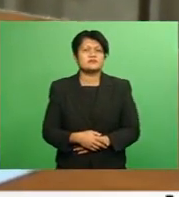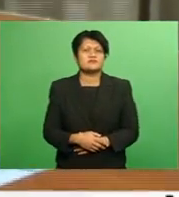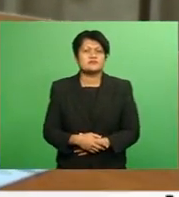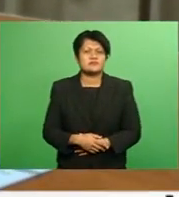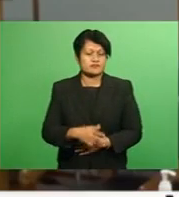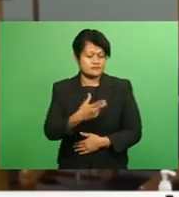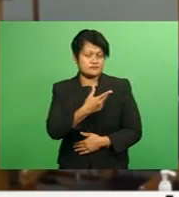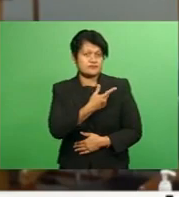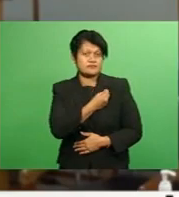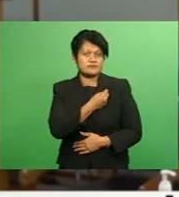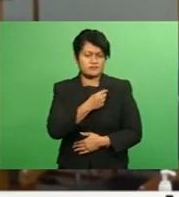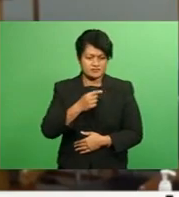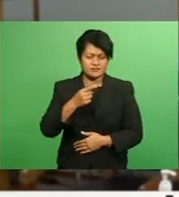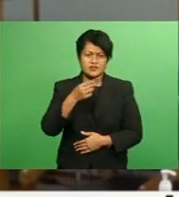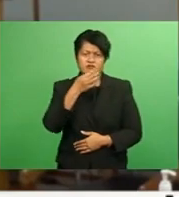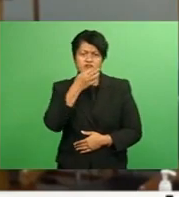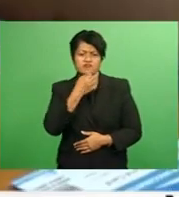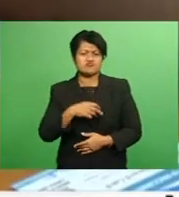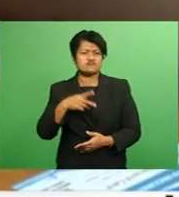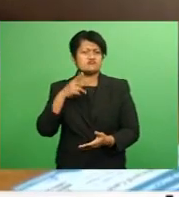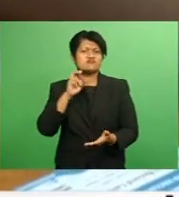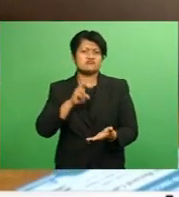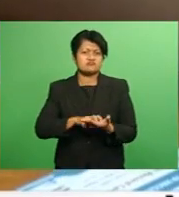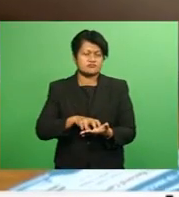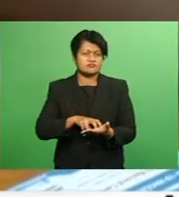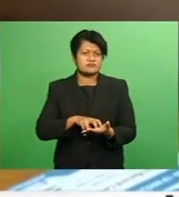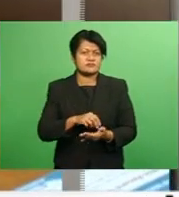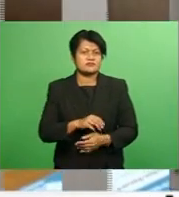Poor response to vaccination registration.